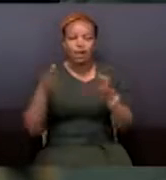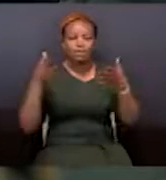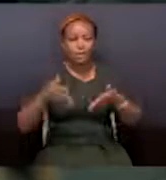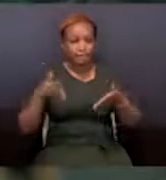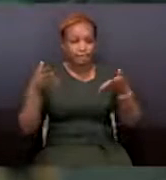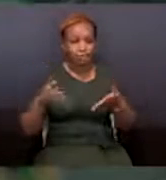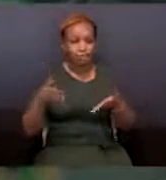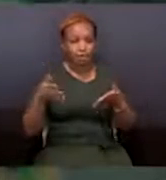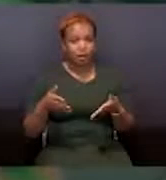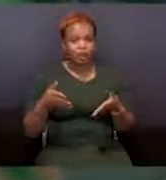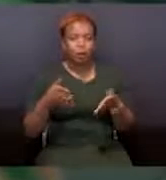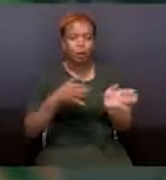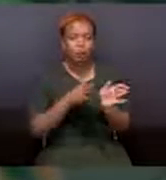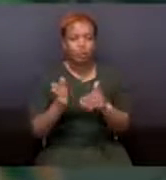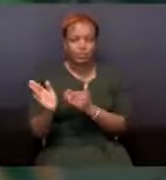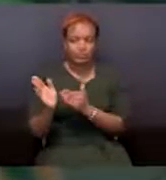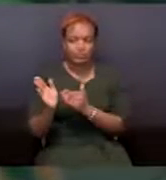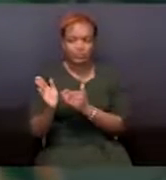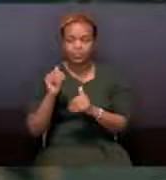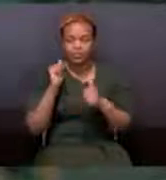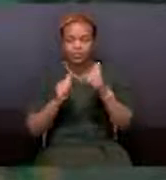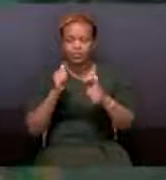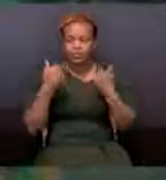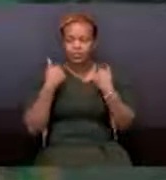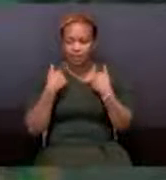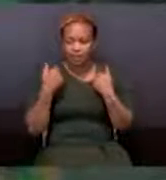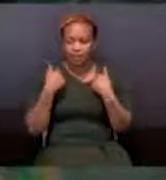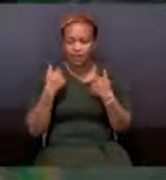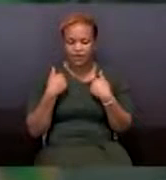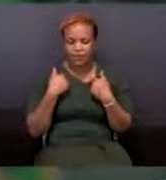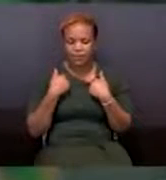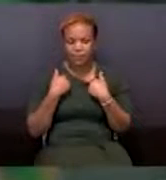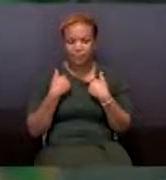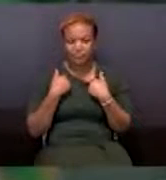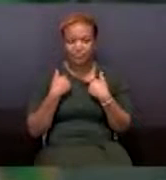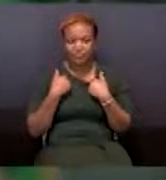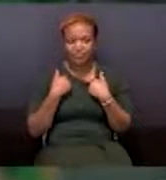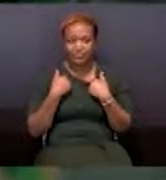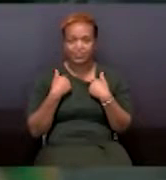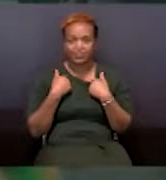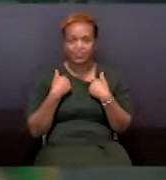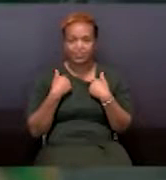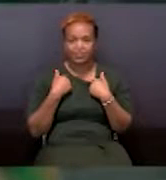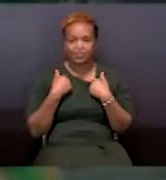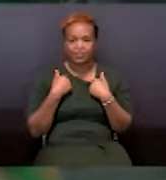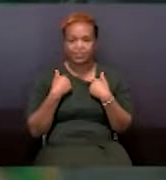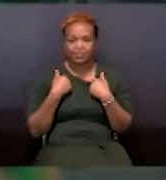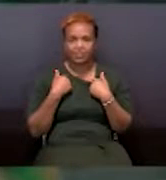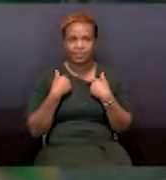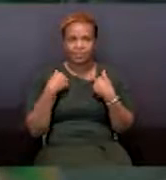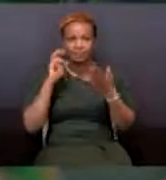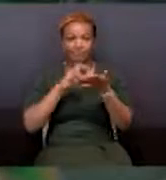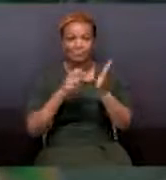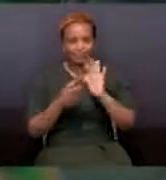available opportunities that have been put down by COVID-19. And therefore, the world is